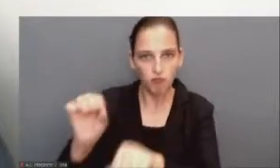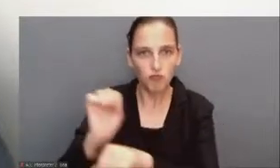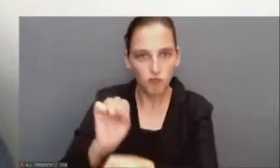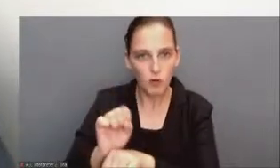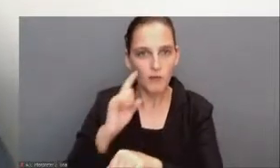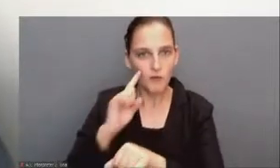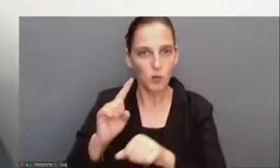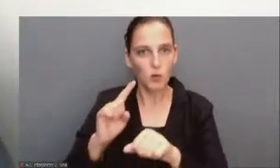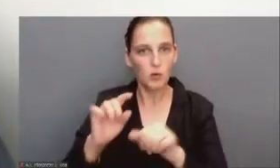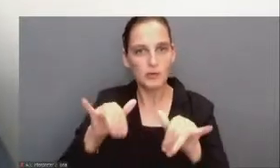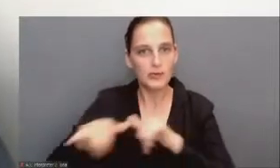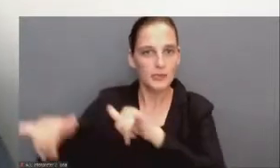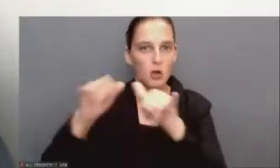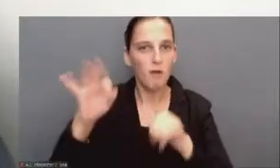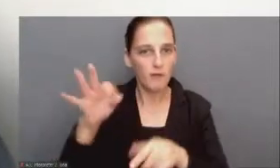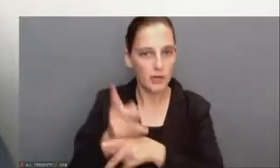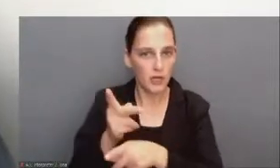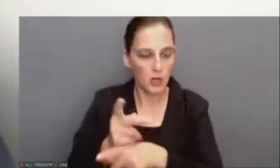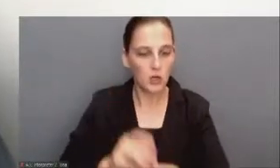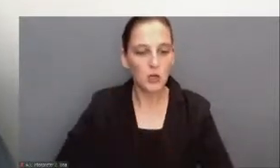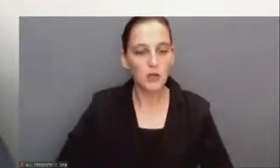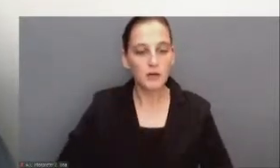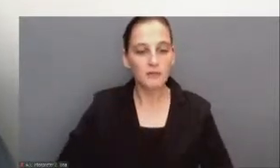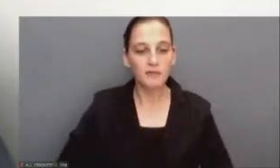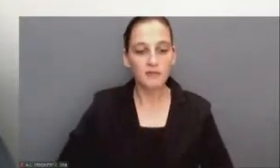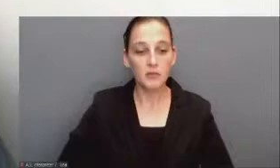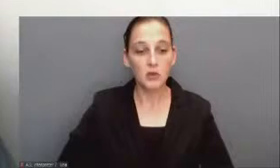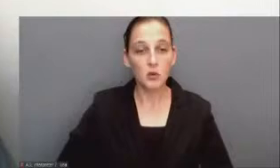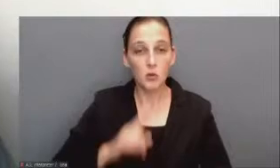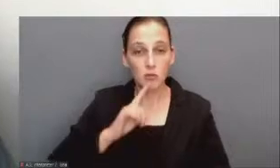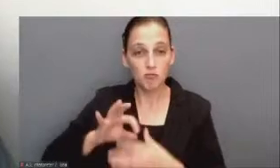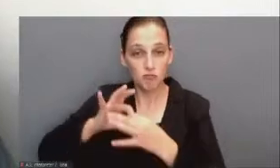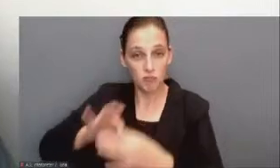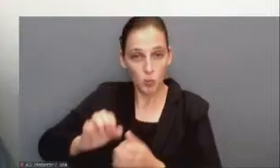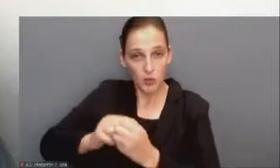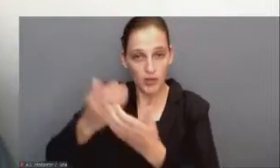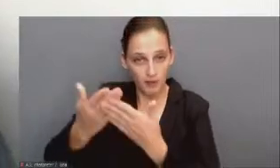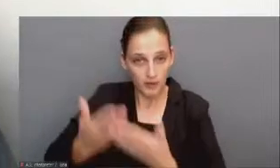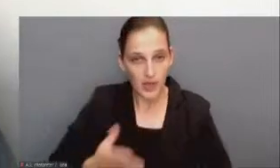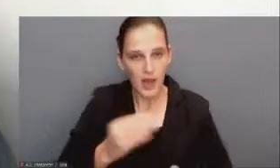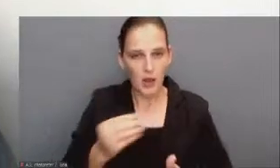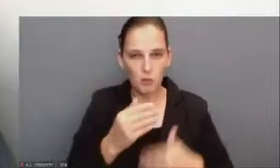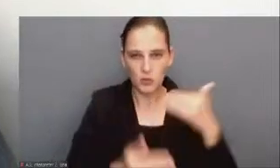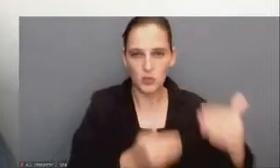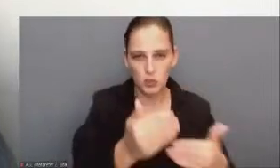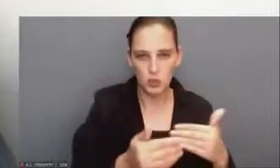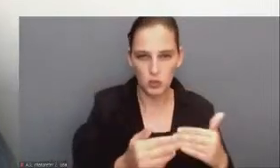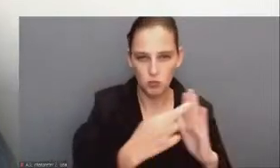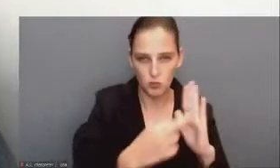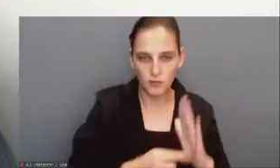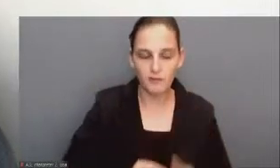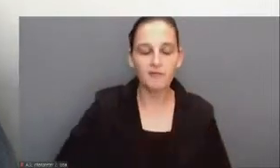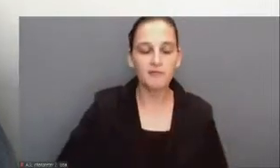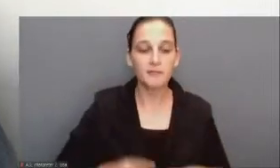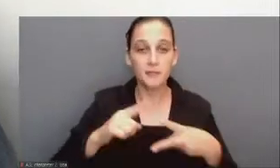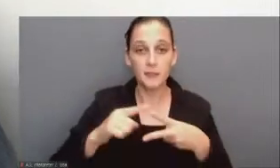they relate to major new evidence and the importance of procedural as well as substantive principles. So first on new